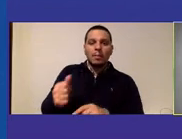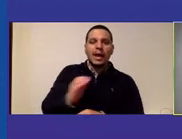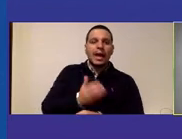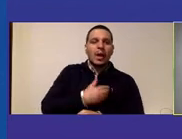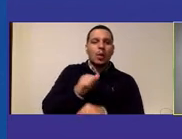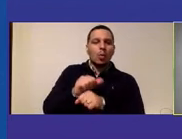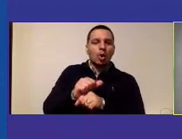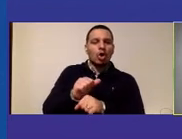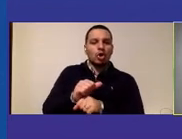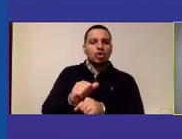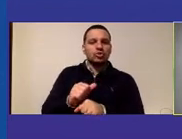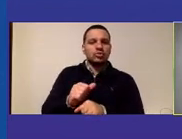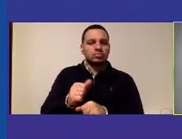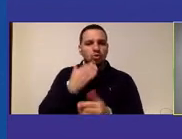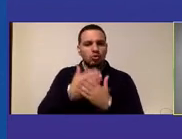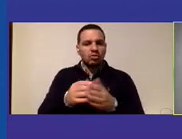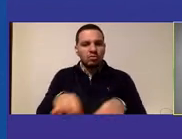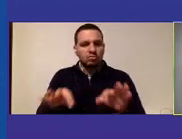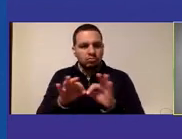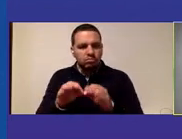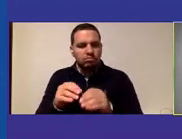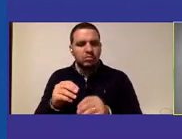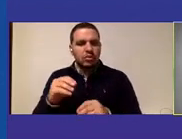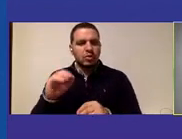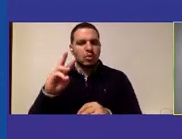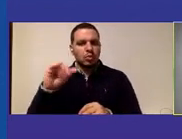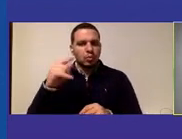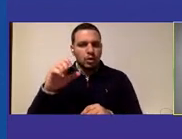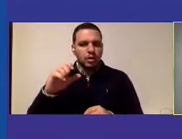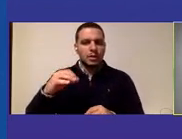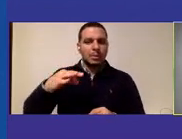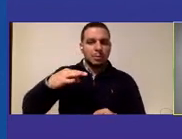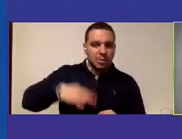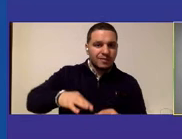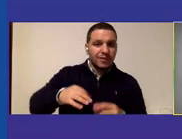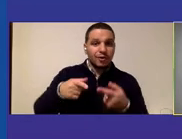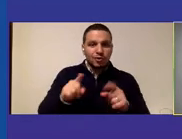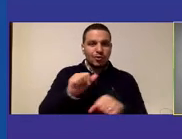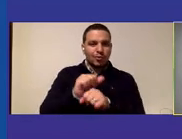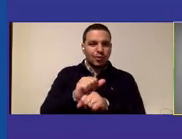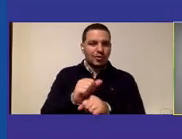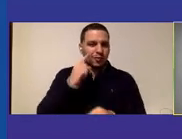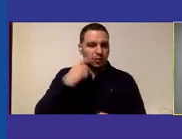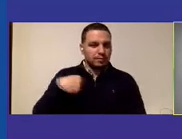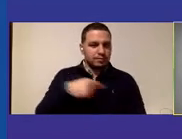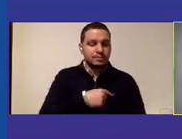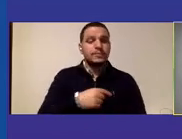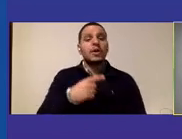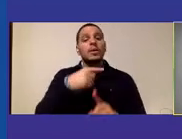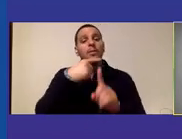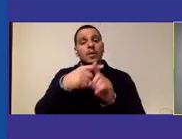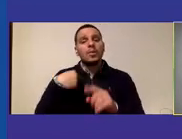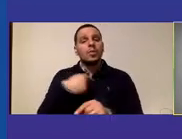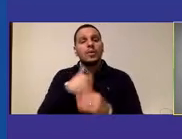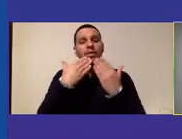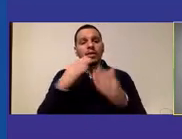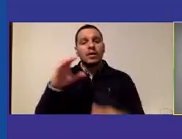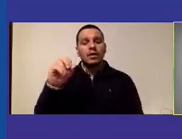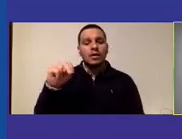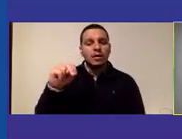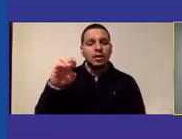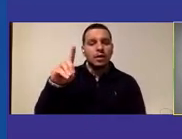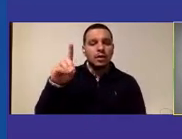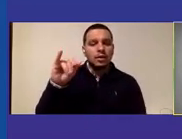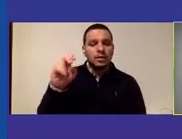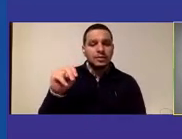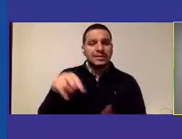living, dignified wages and benefits while doing so. We also thank Con Edison, who is Dance